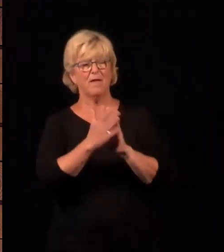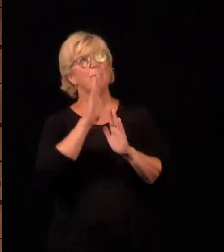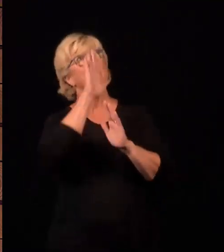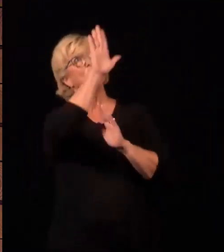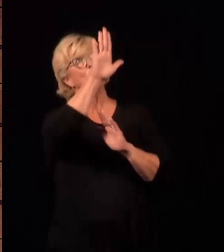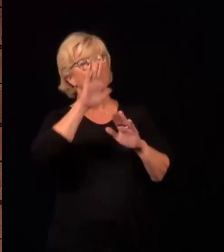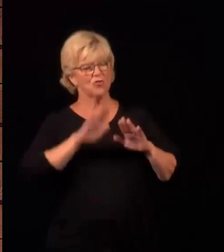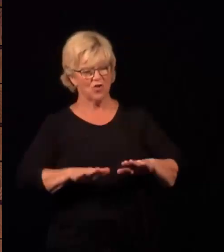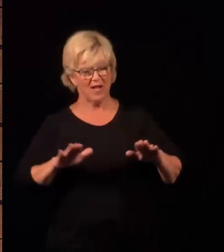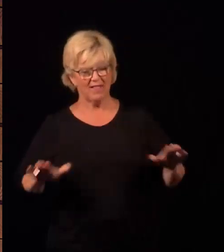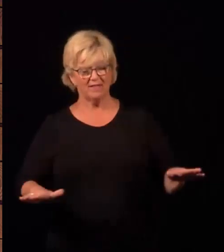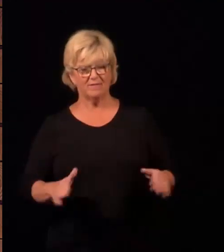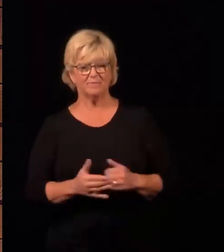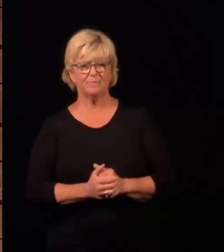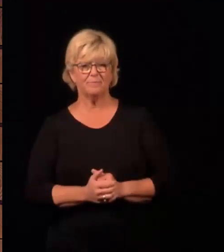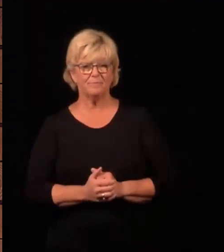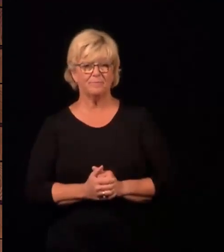child.